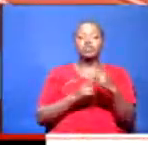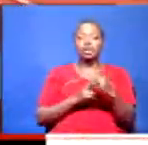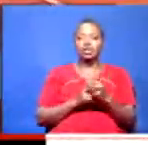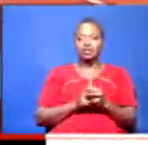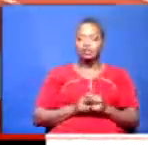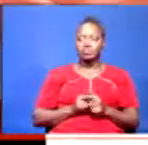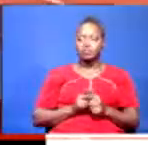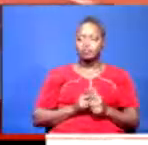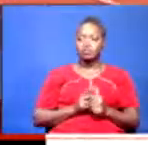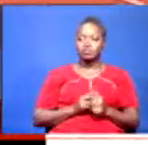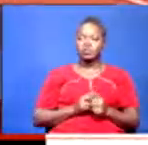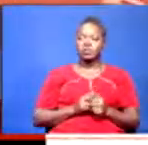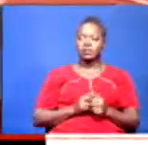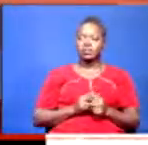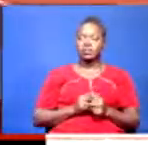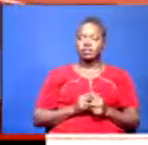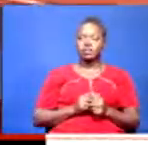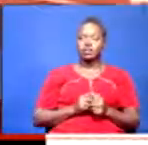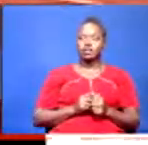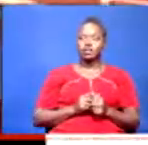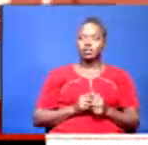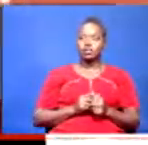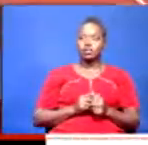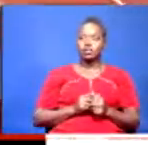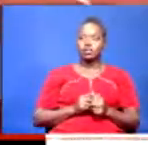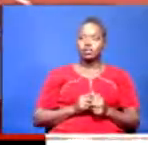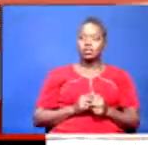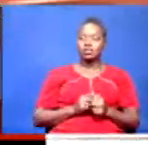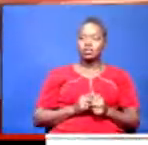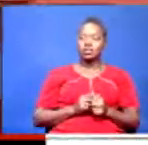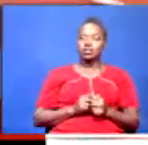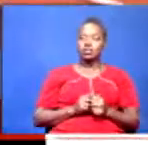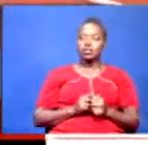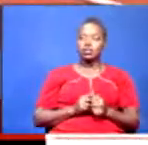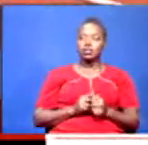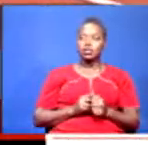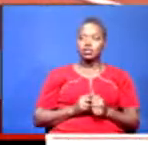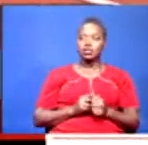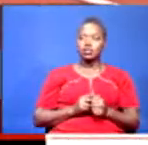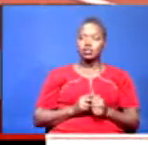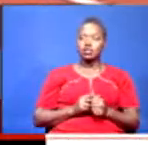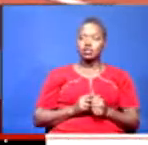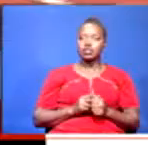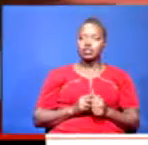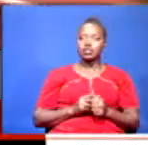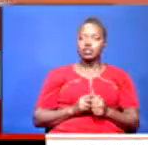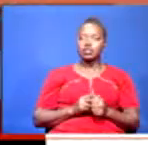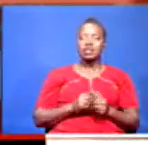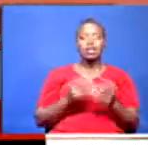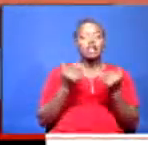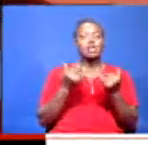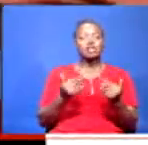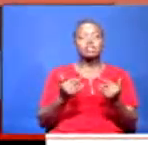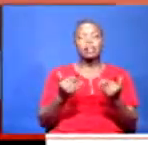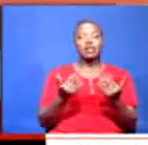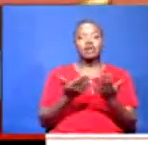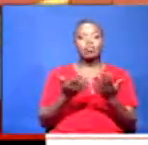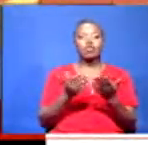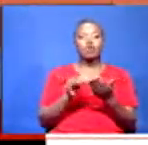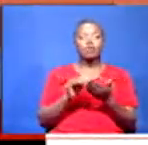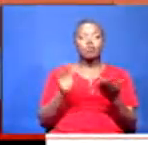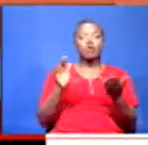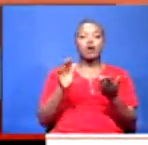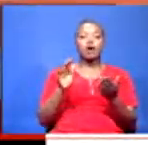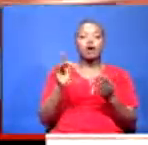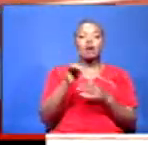away. Has she done it again here? Okagbare surprises everybody. As a result, Okagbare's additional ban, Nigeria